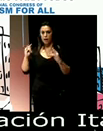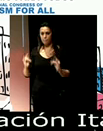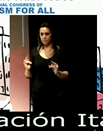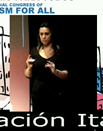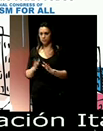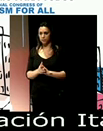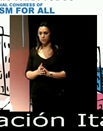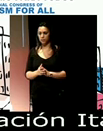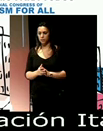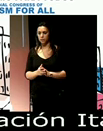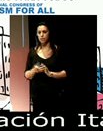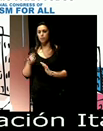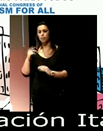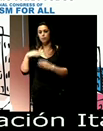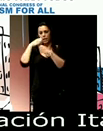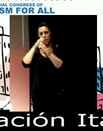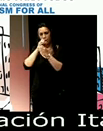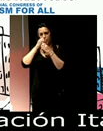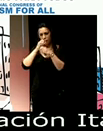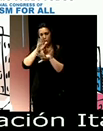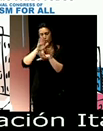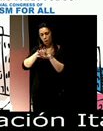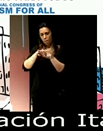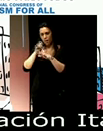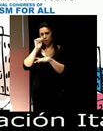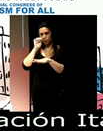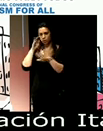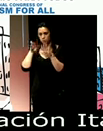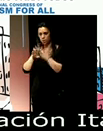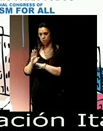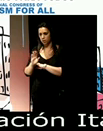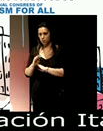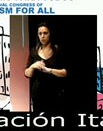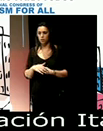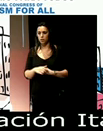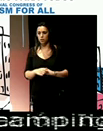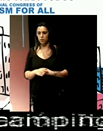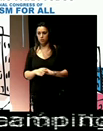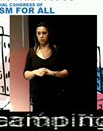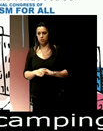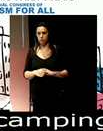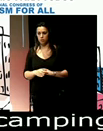Accessible Tourism, SIPO, and we are a voluntary quality brand.